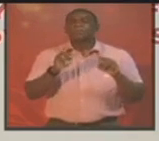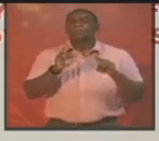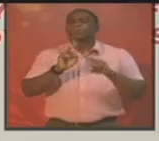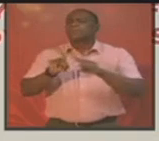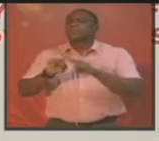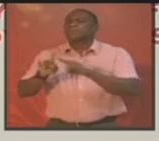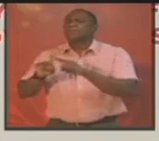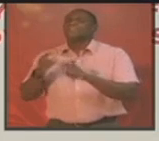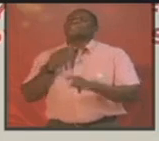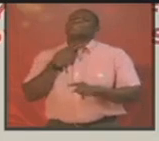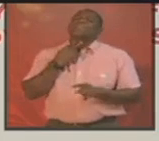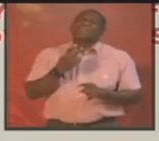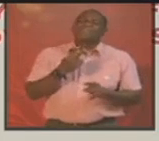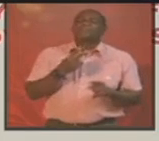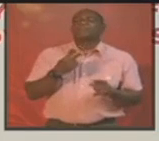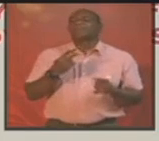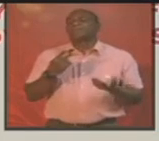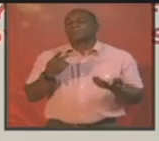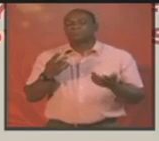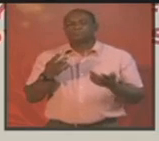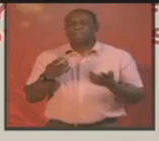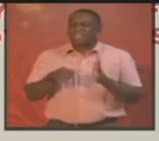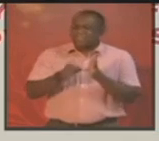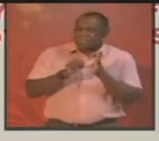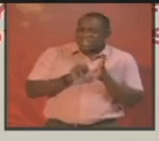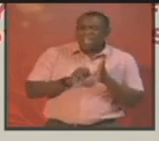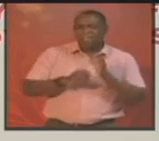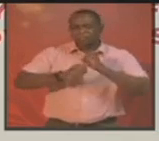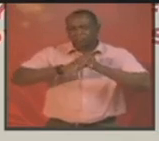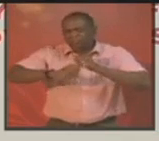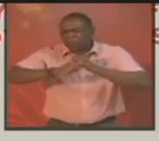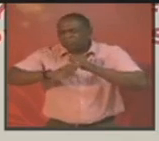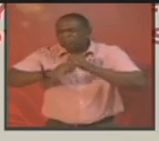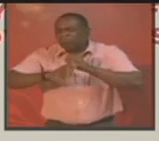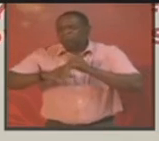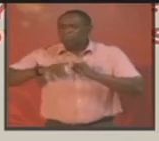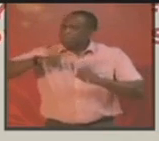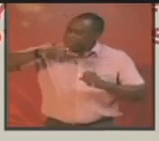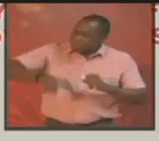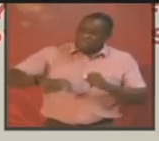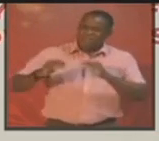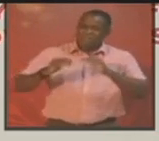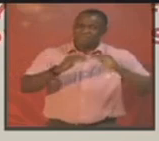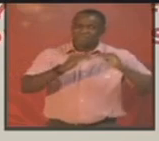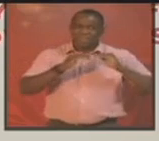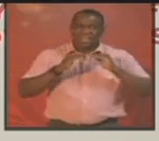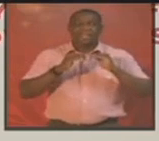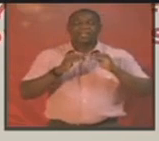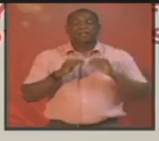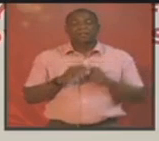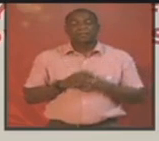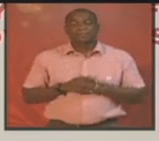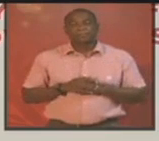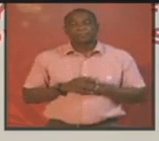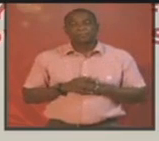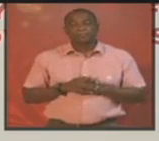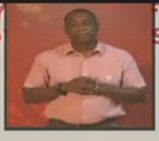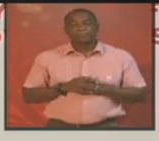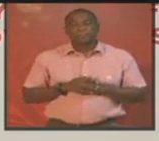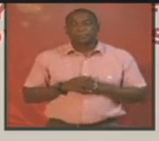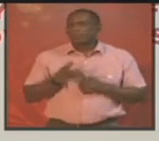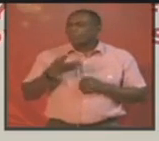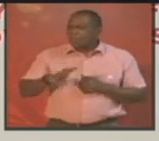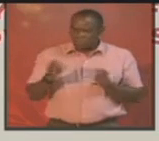volume to make sure that countries like Trinidad and Tobago and small countries are not disenfranchised when it comes